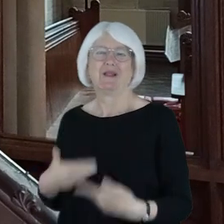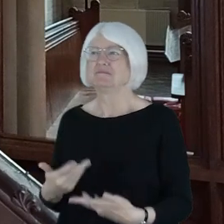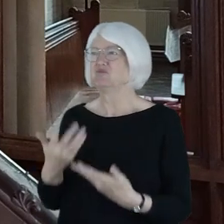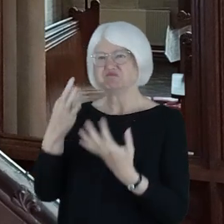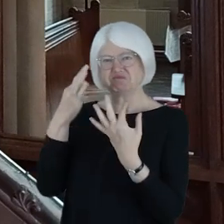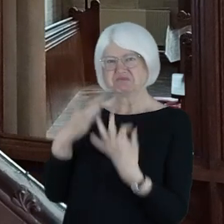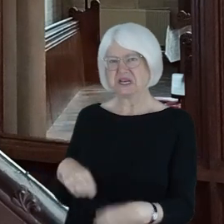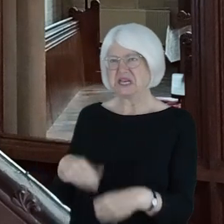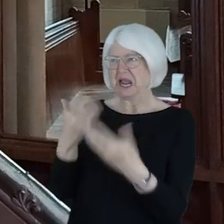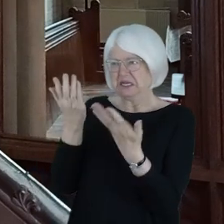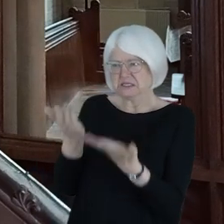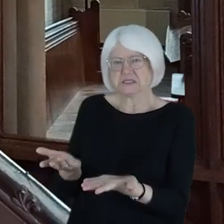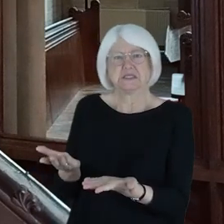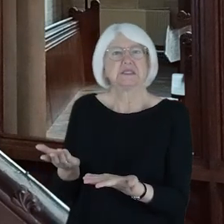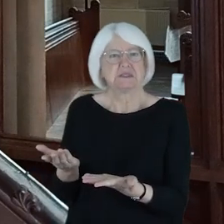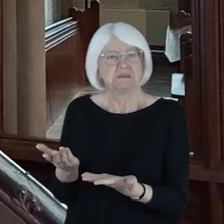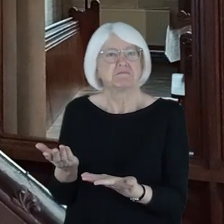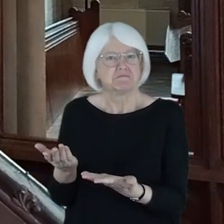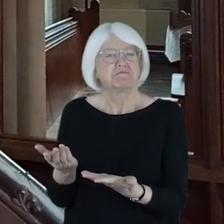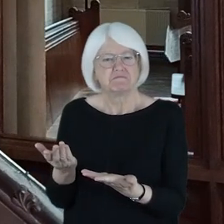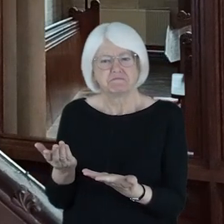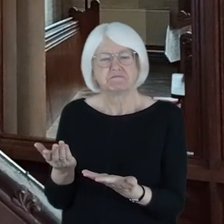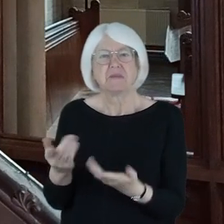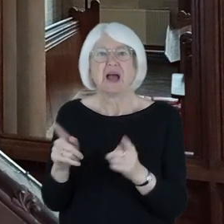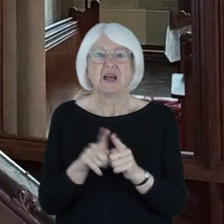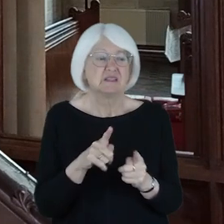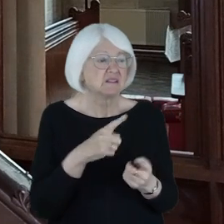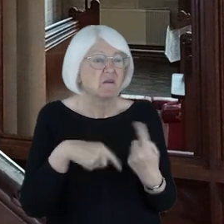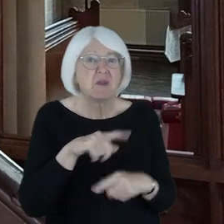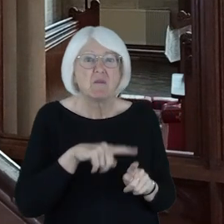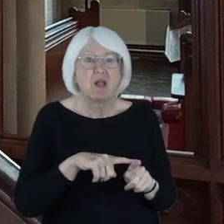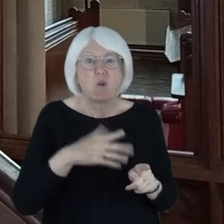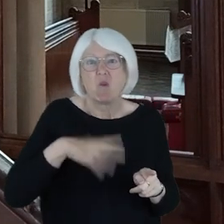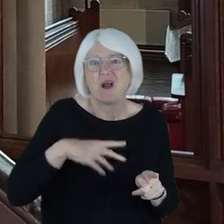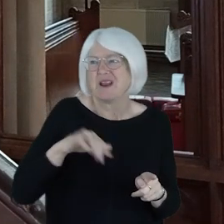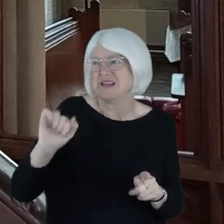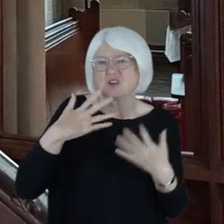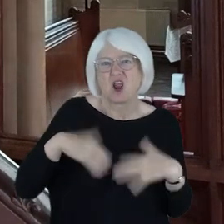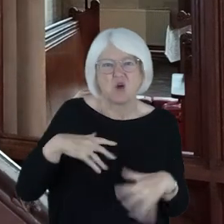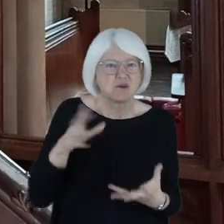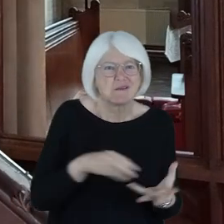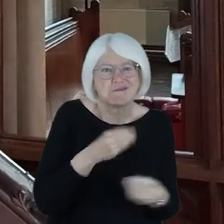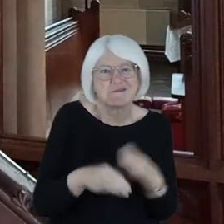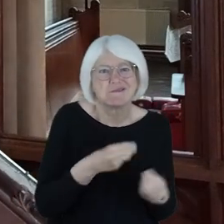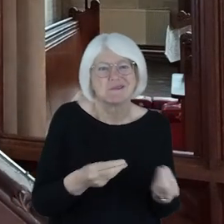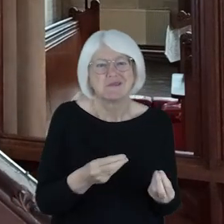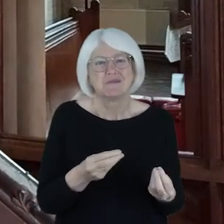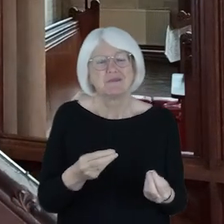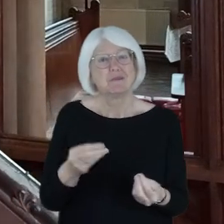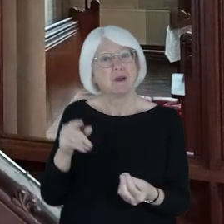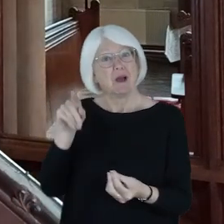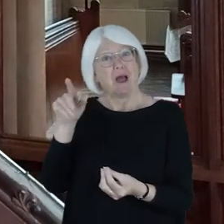He is naked before the world, as men dice for his clothes. A crown of thorns is light,